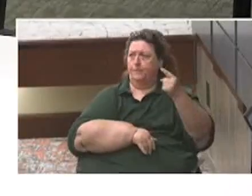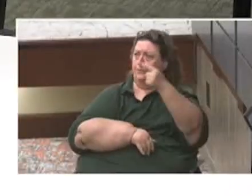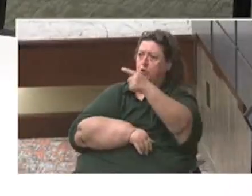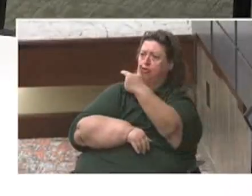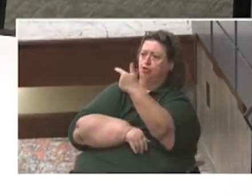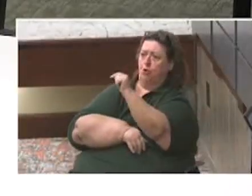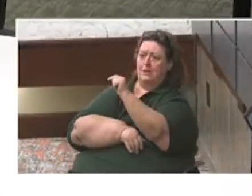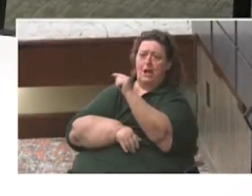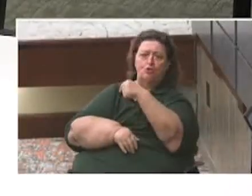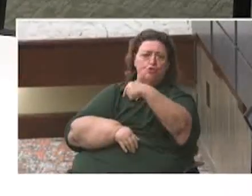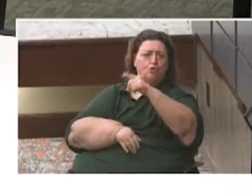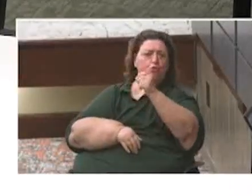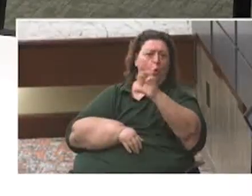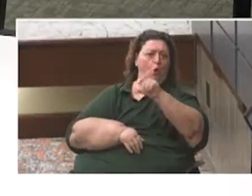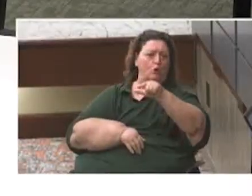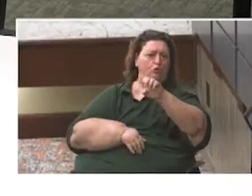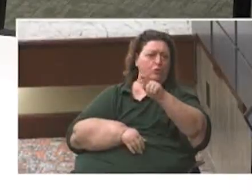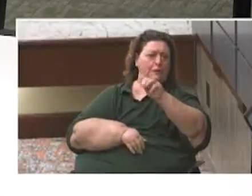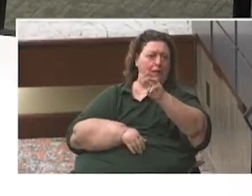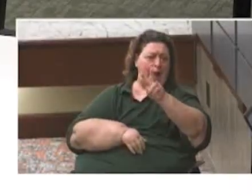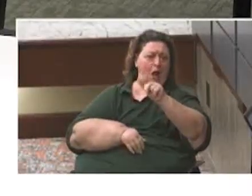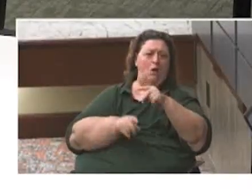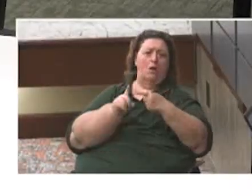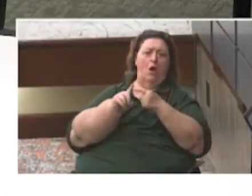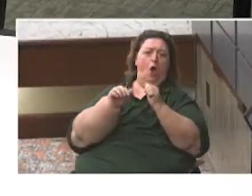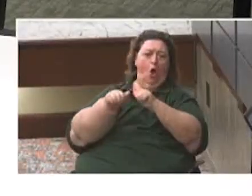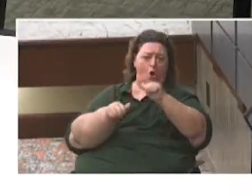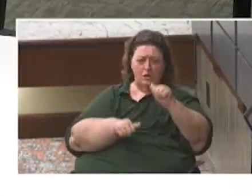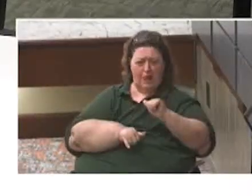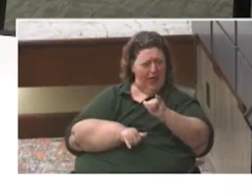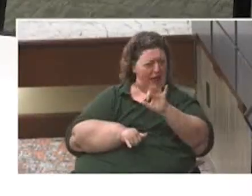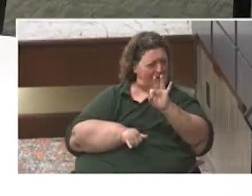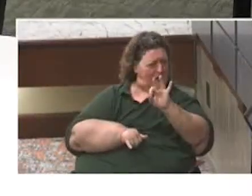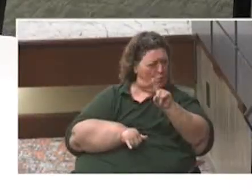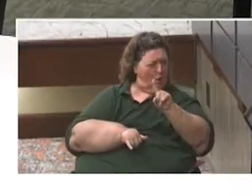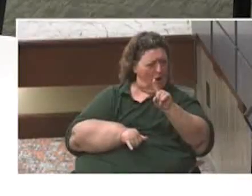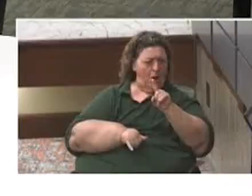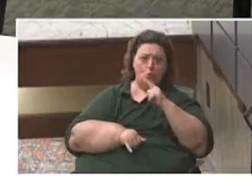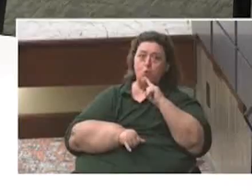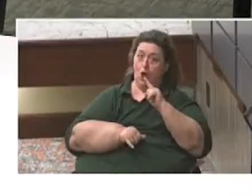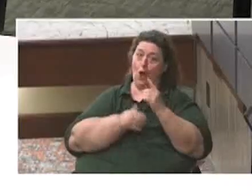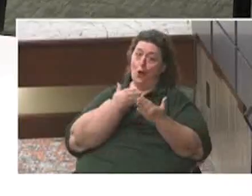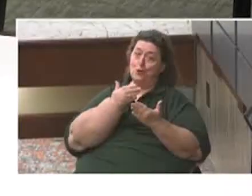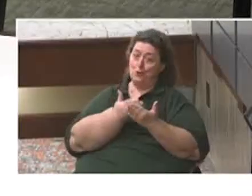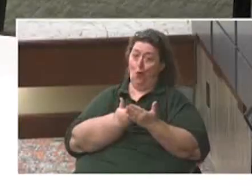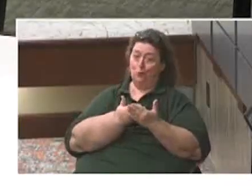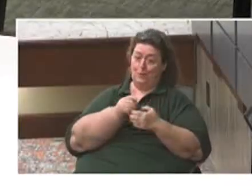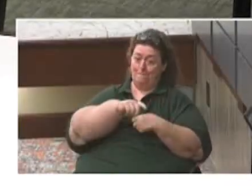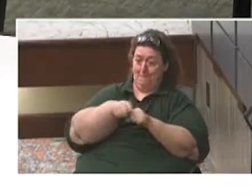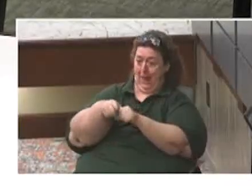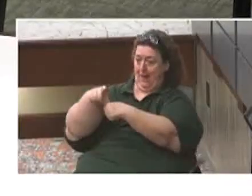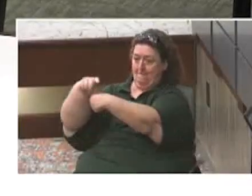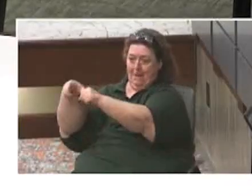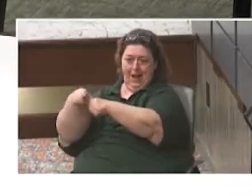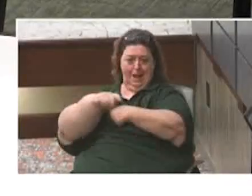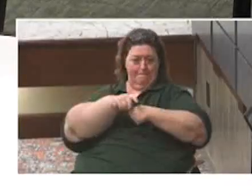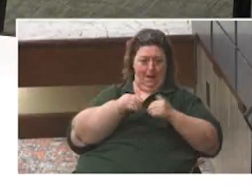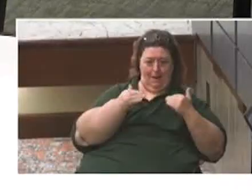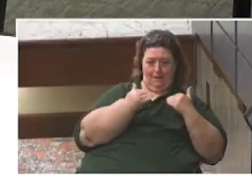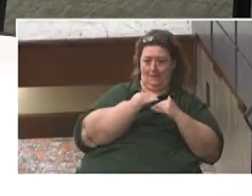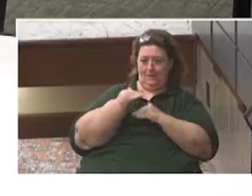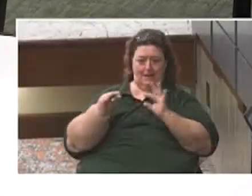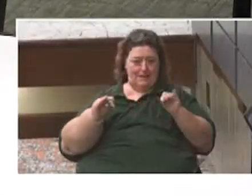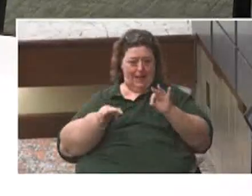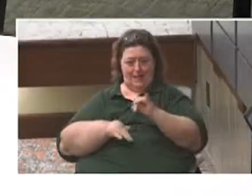Georgetown area, Austin, North Austin, we're like 91, so we're really close there. But trying